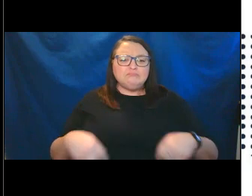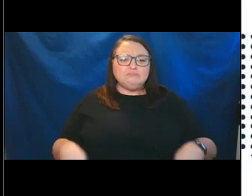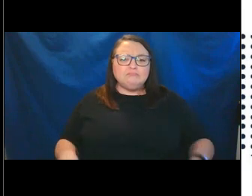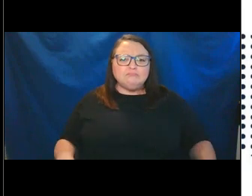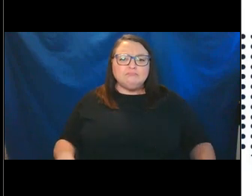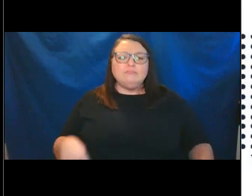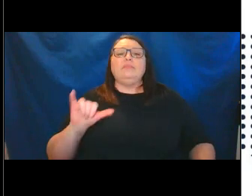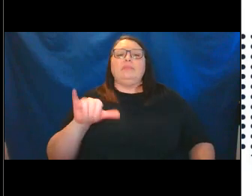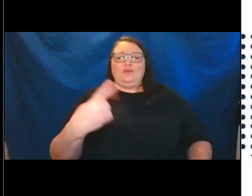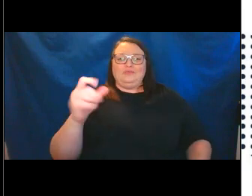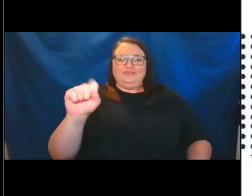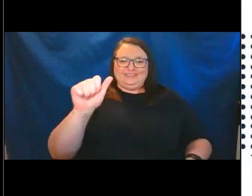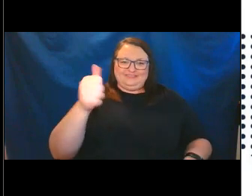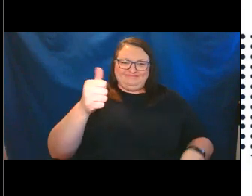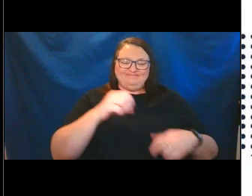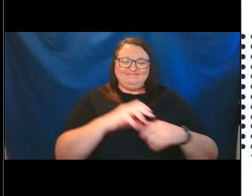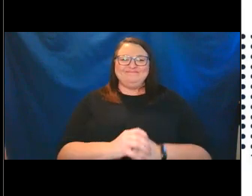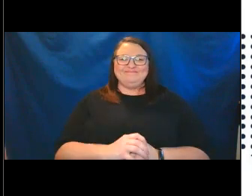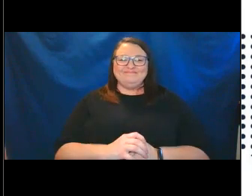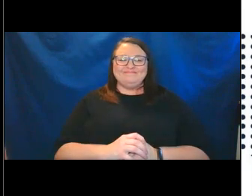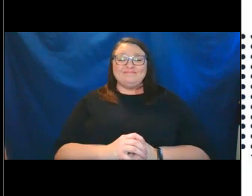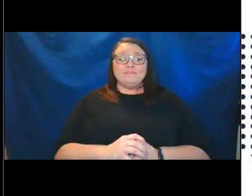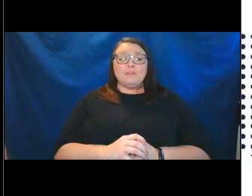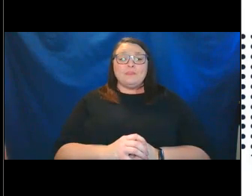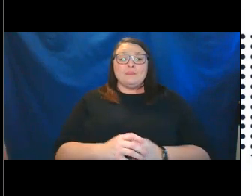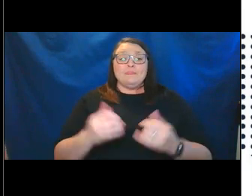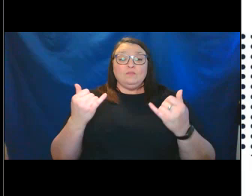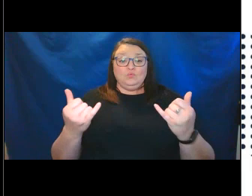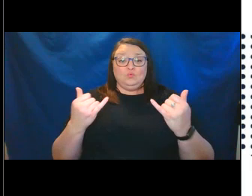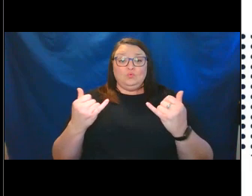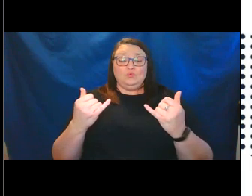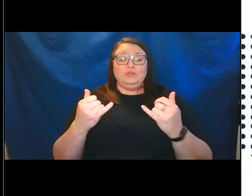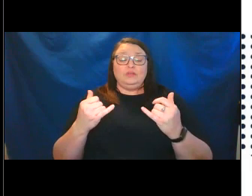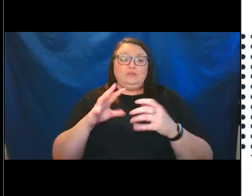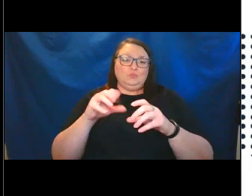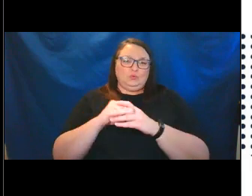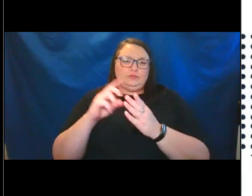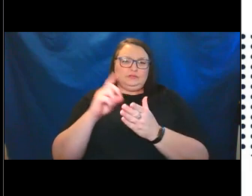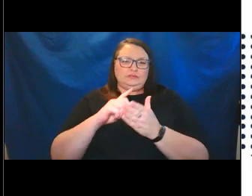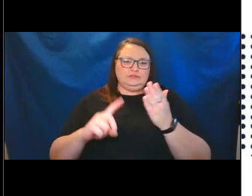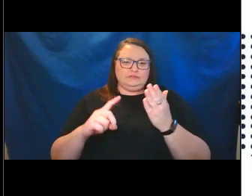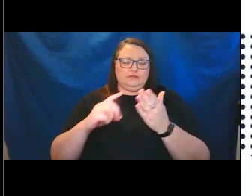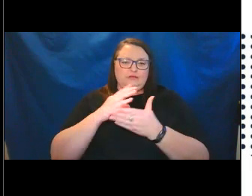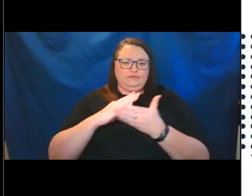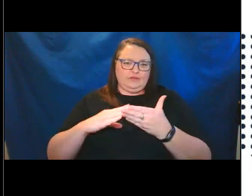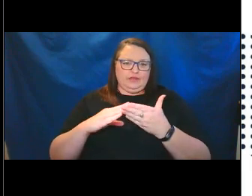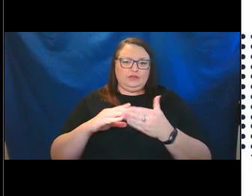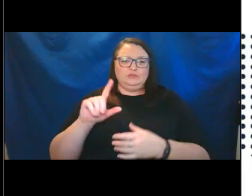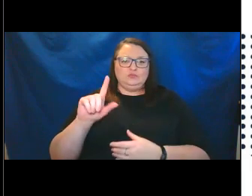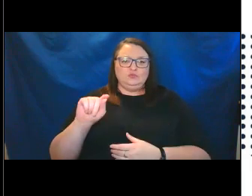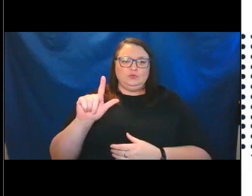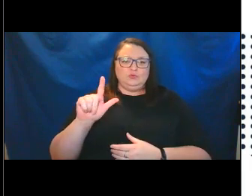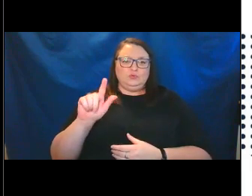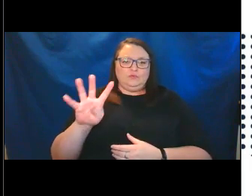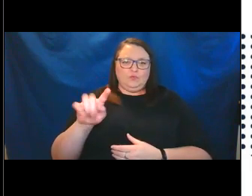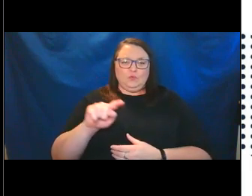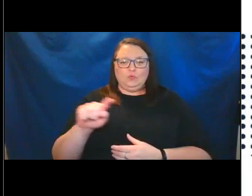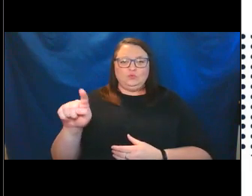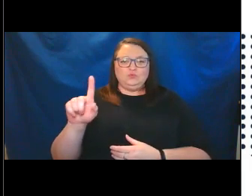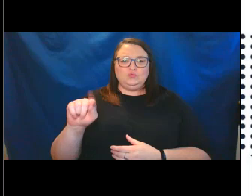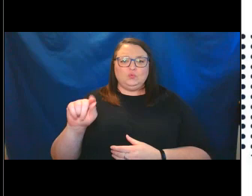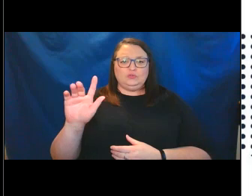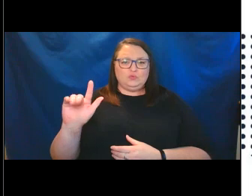exactly. So we are currently in the design phase, 2024 to